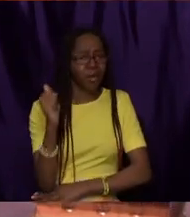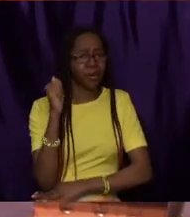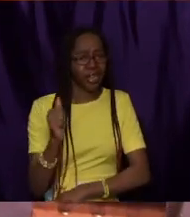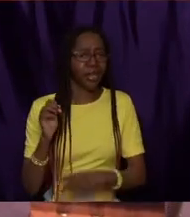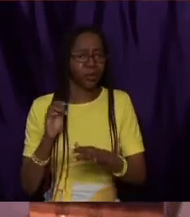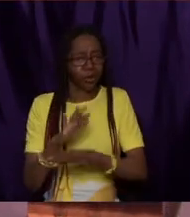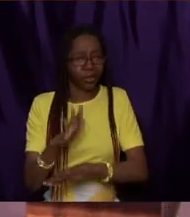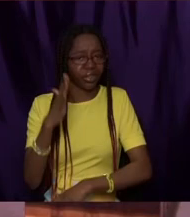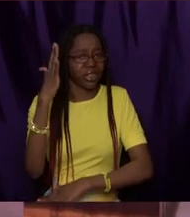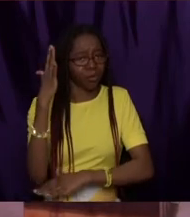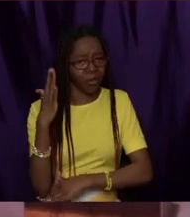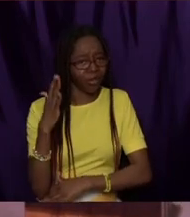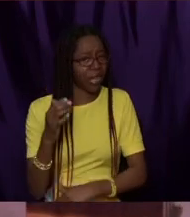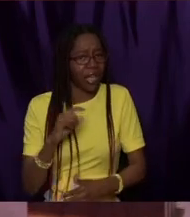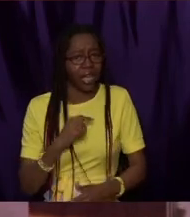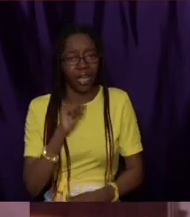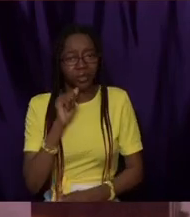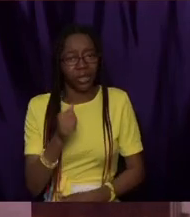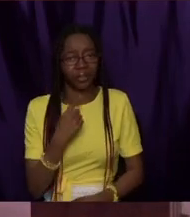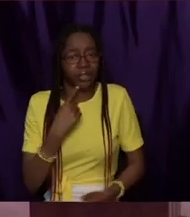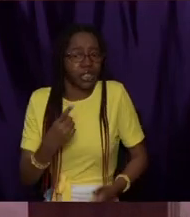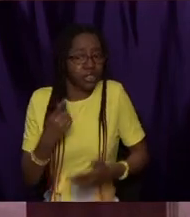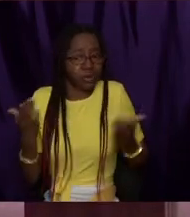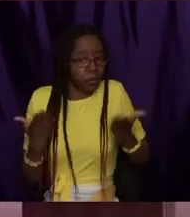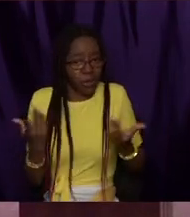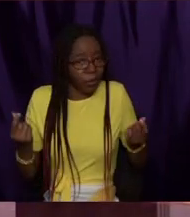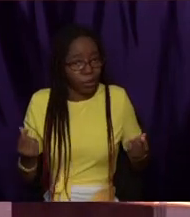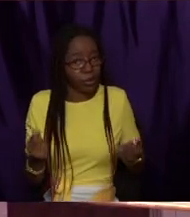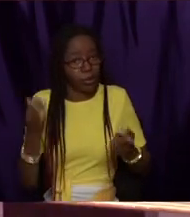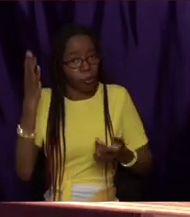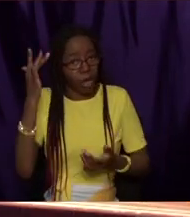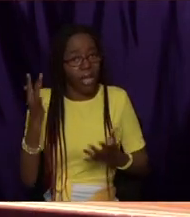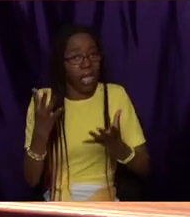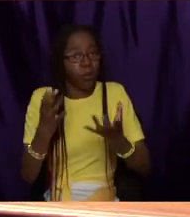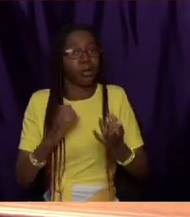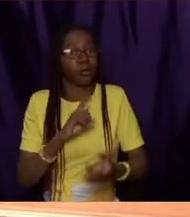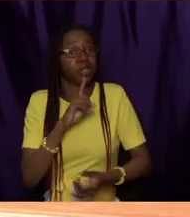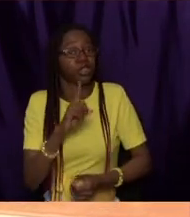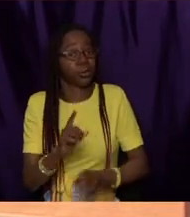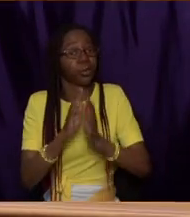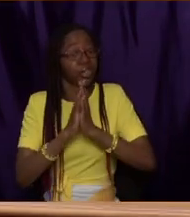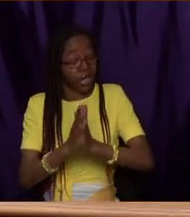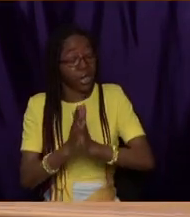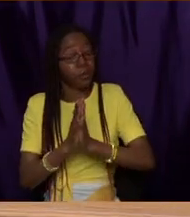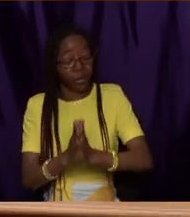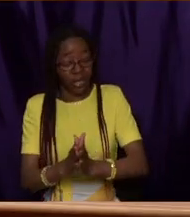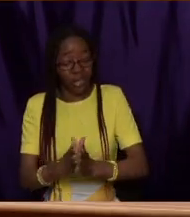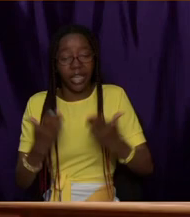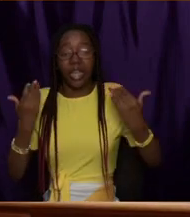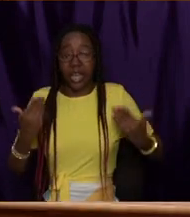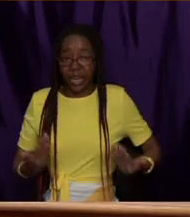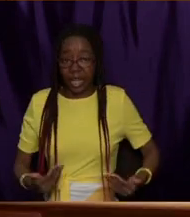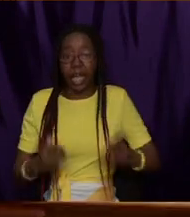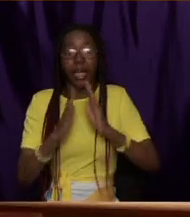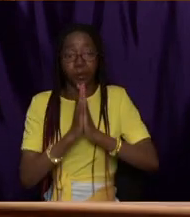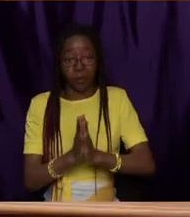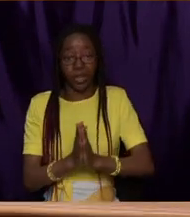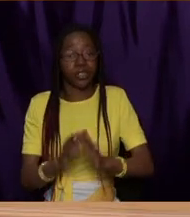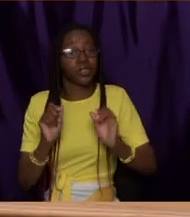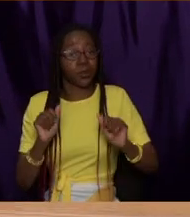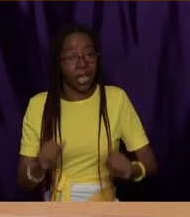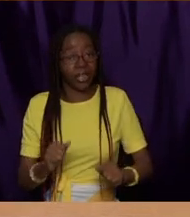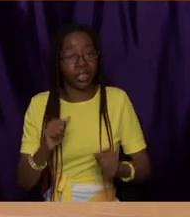this morning? See, I don't even tell them what I'm doing, because I want to make sure they pray and I pray, so that I can